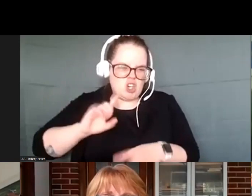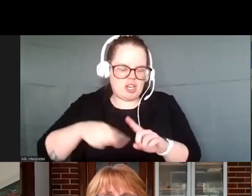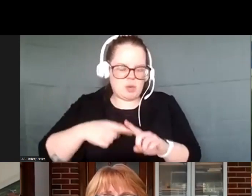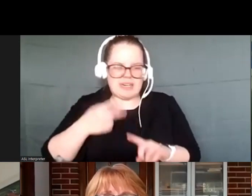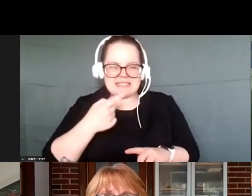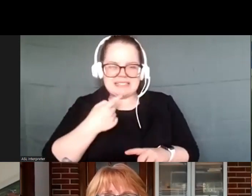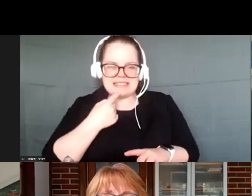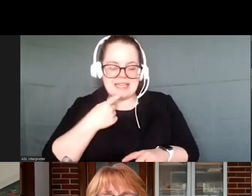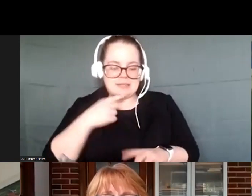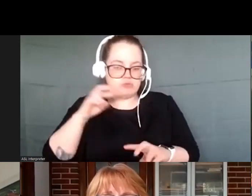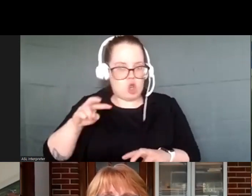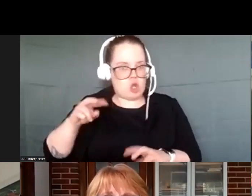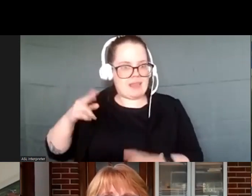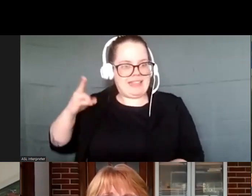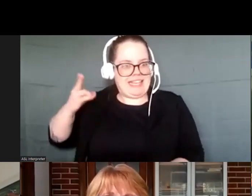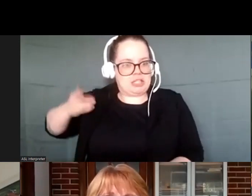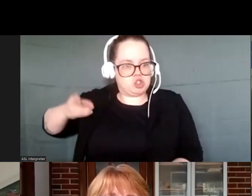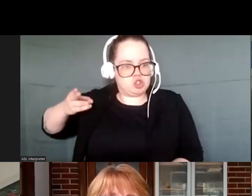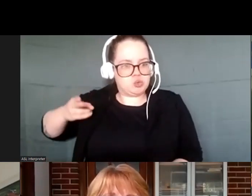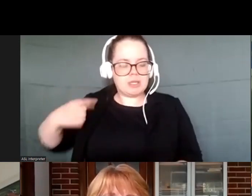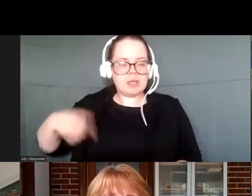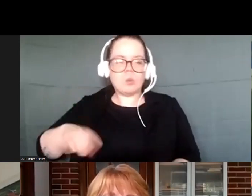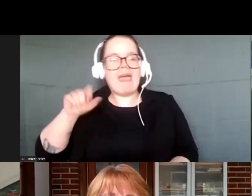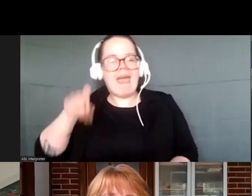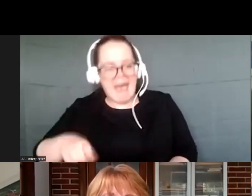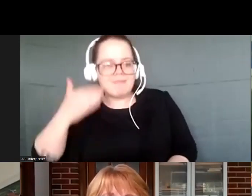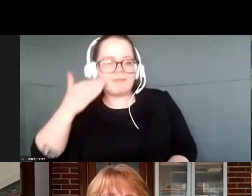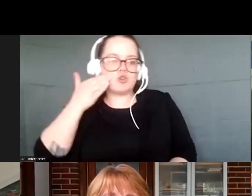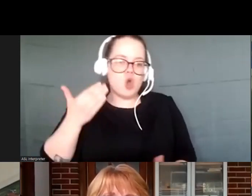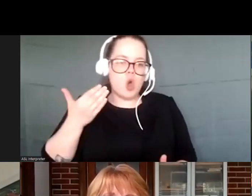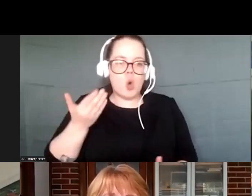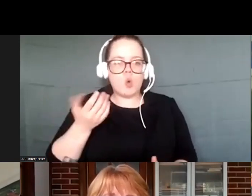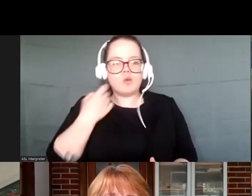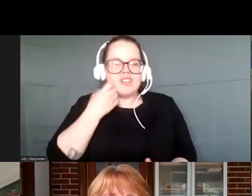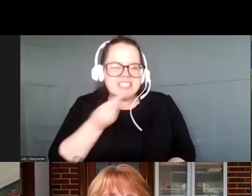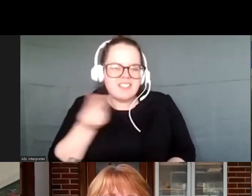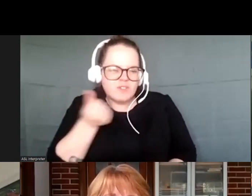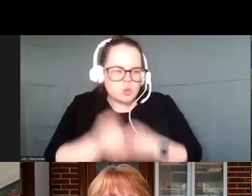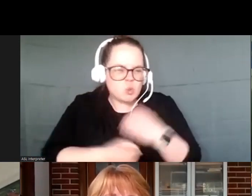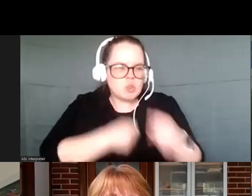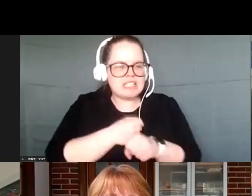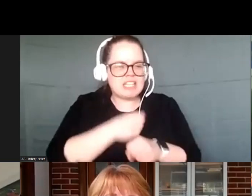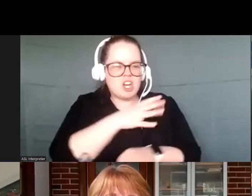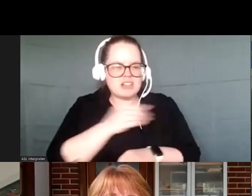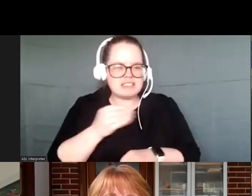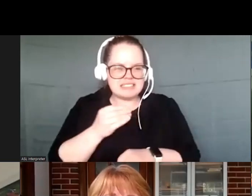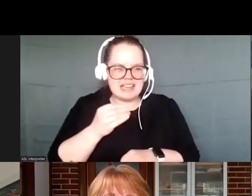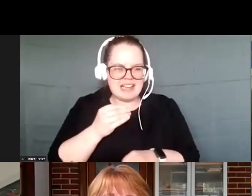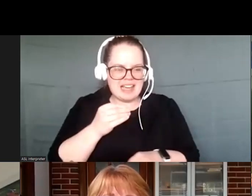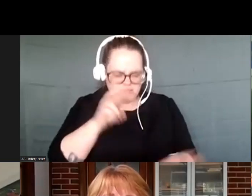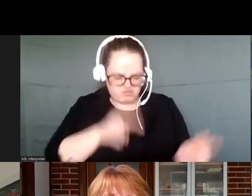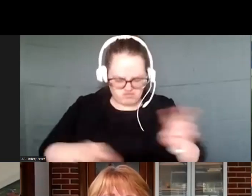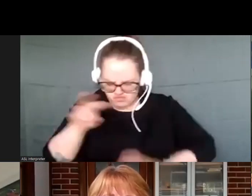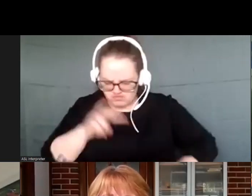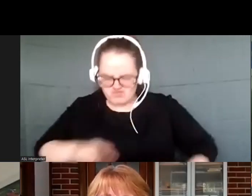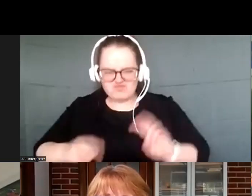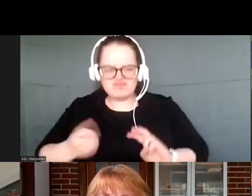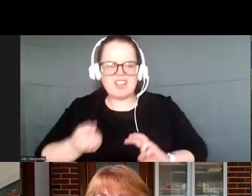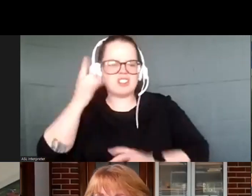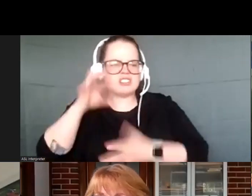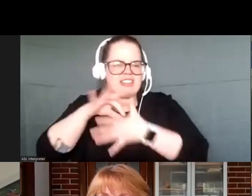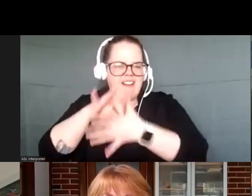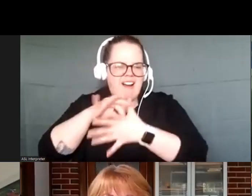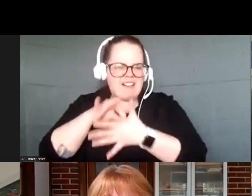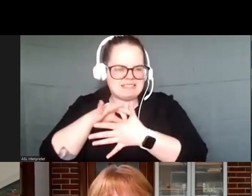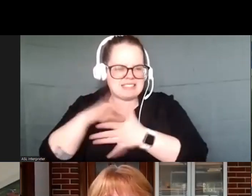to, you know, take a look at the last few years and put it all into context and think a little further back. So,